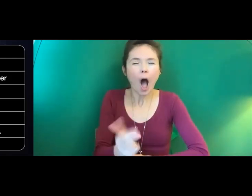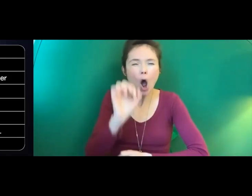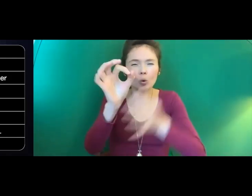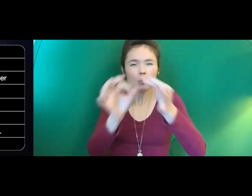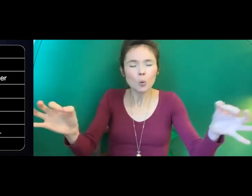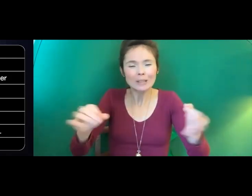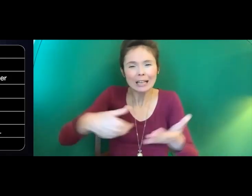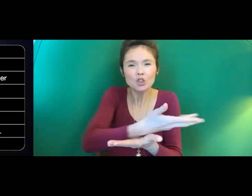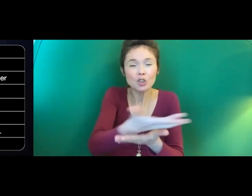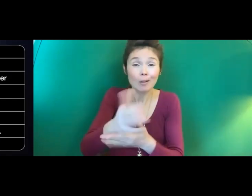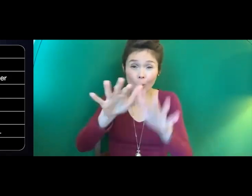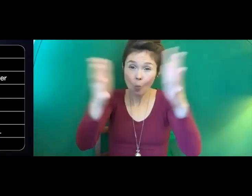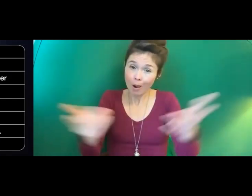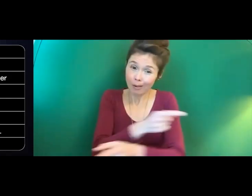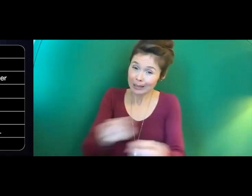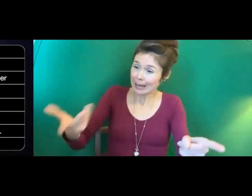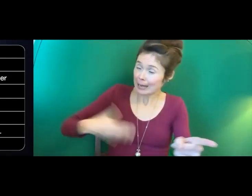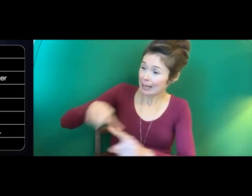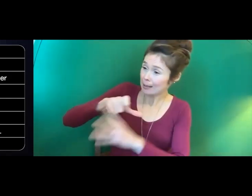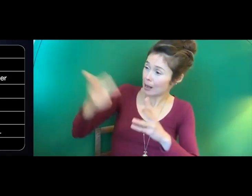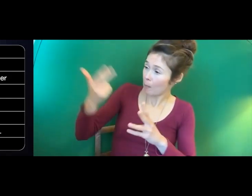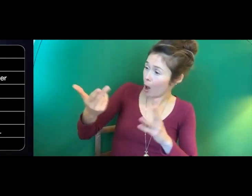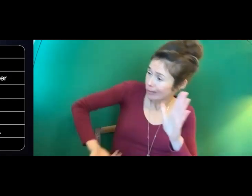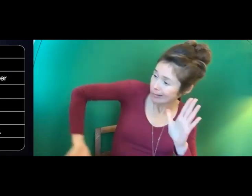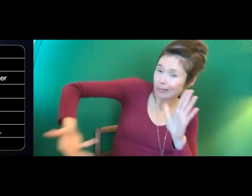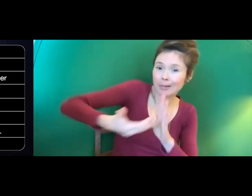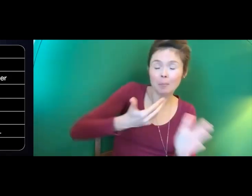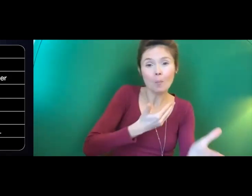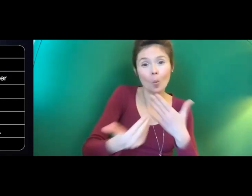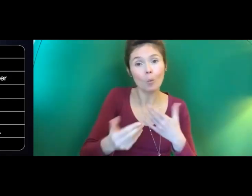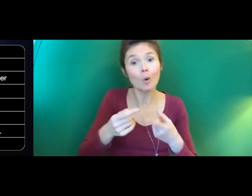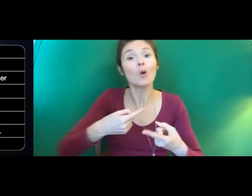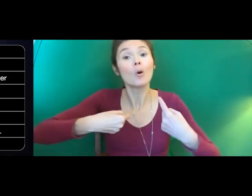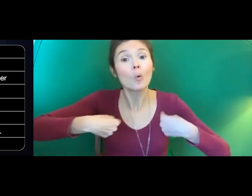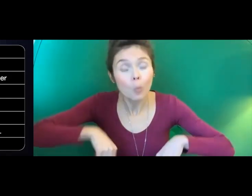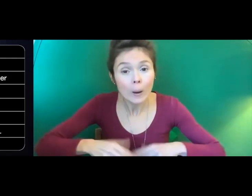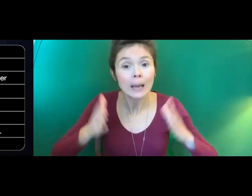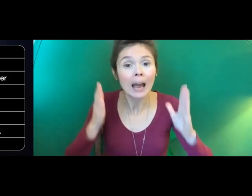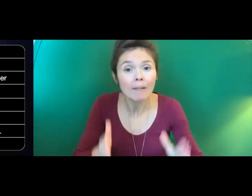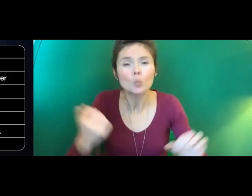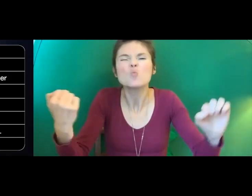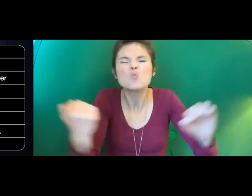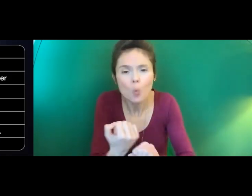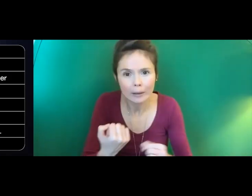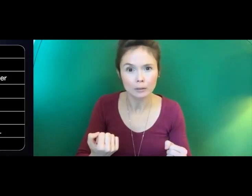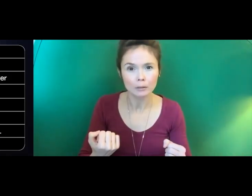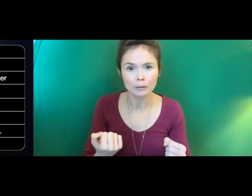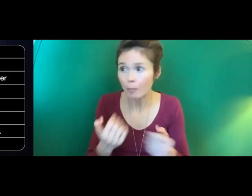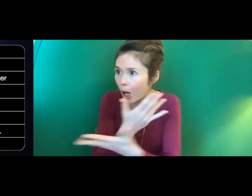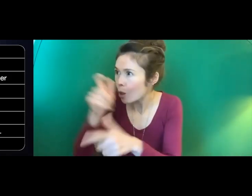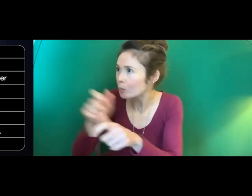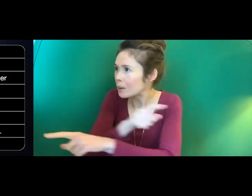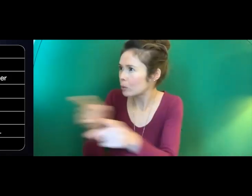more disabled artists and be more inclusive. And we're the only ones that are going to make that happen. And there are lots of people who want to do it with us. So